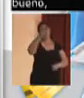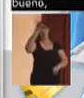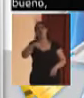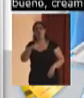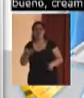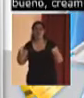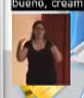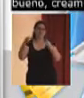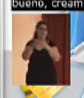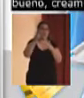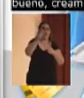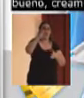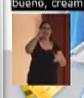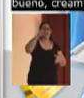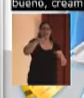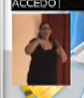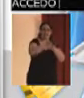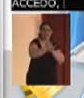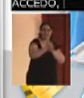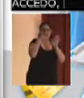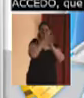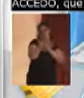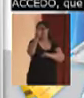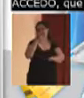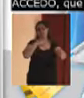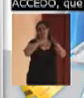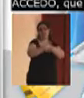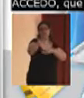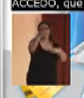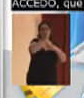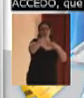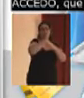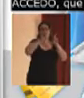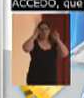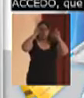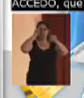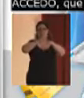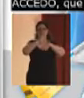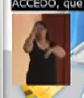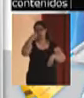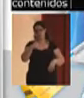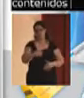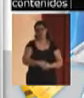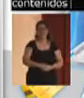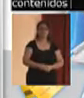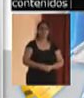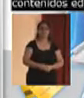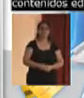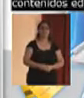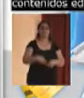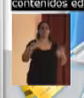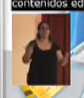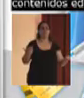the ONCE Foundation created the Accedo, which means accessibility to